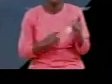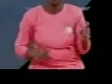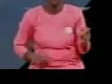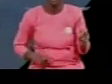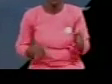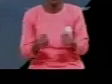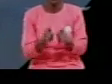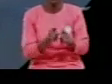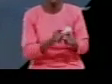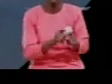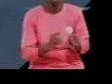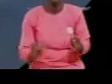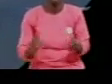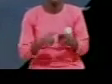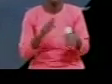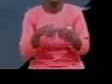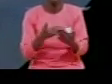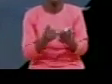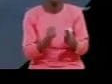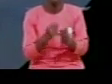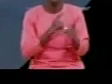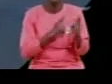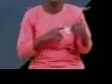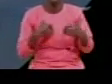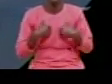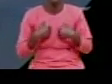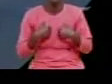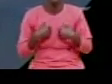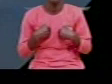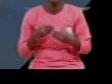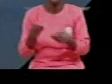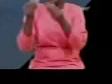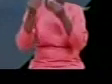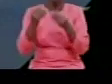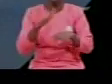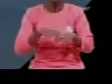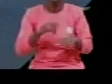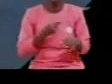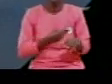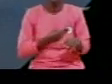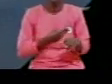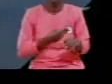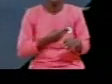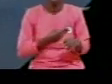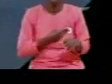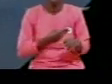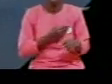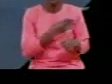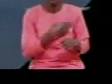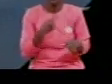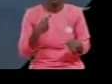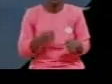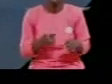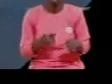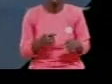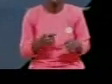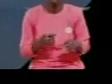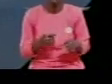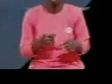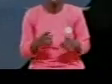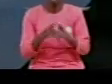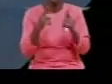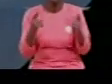to all that the Lord hath bestowed on us, and the great